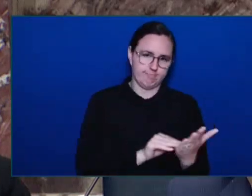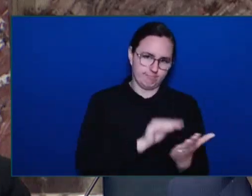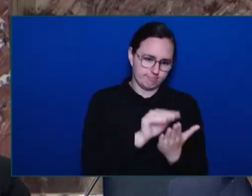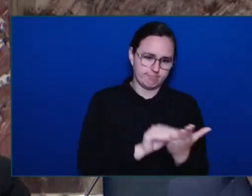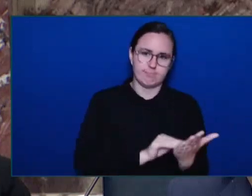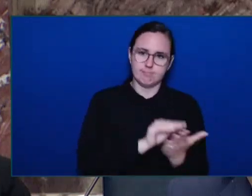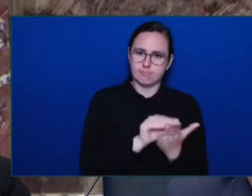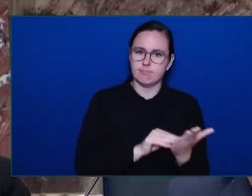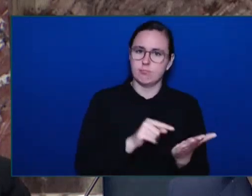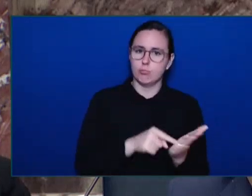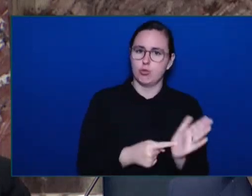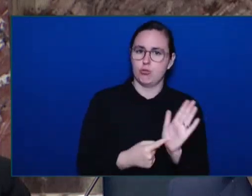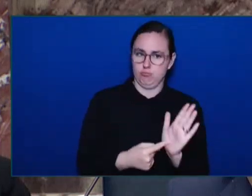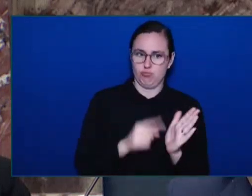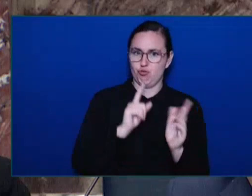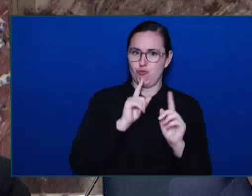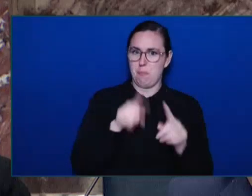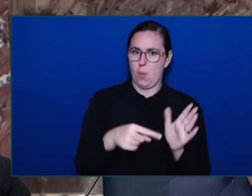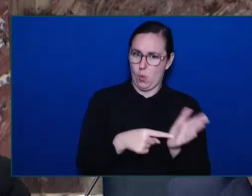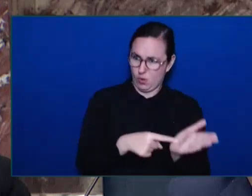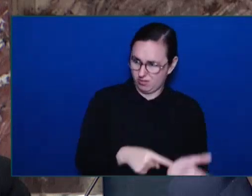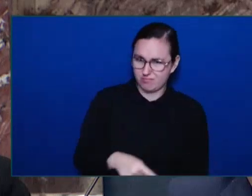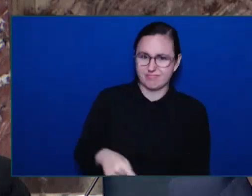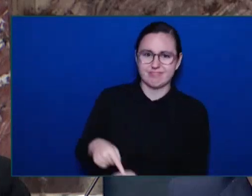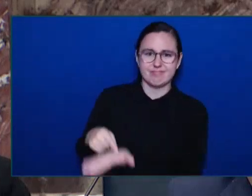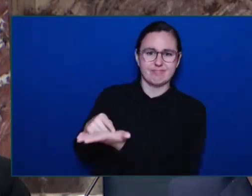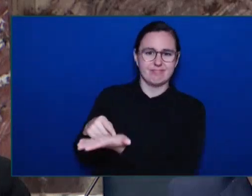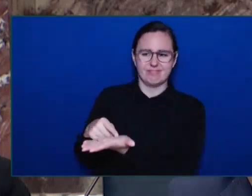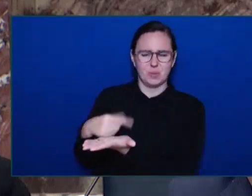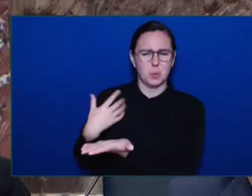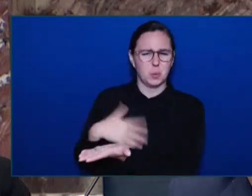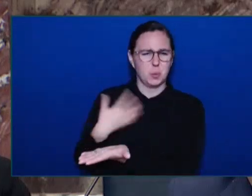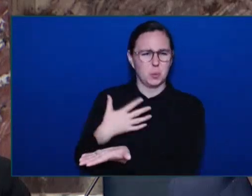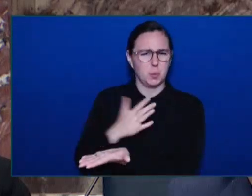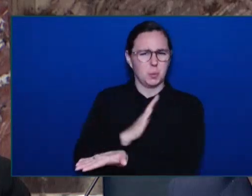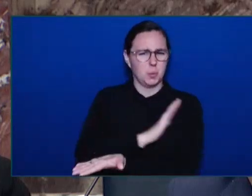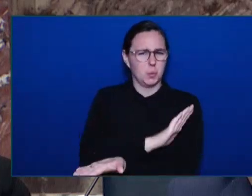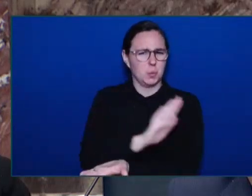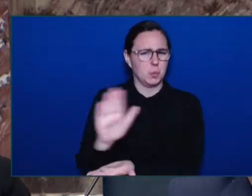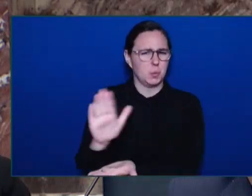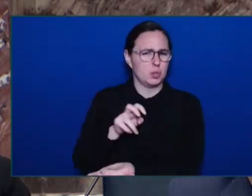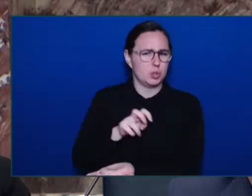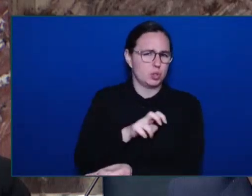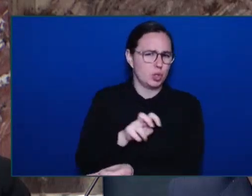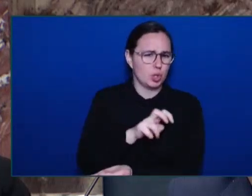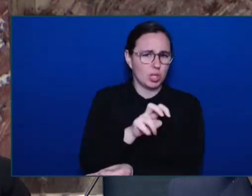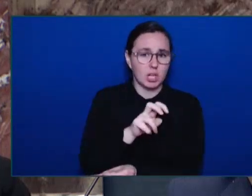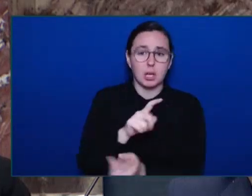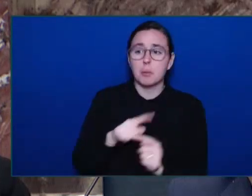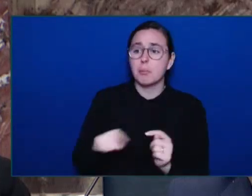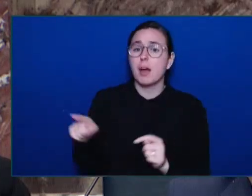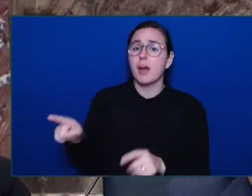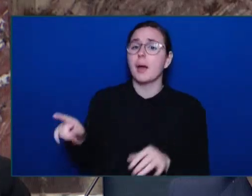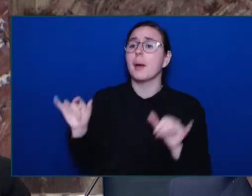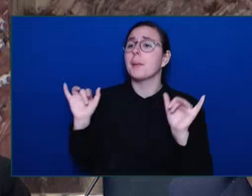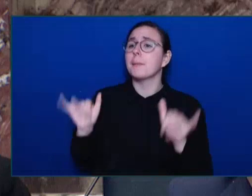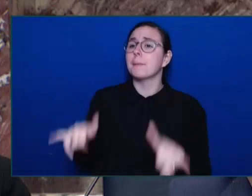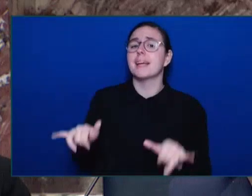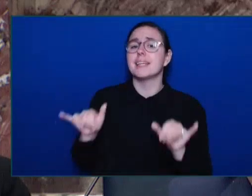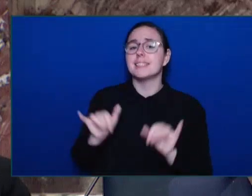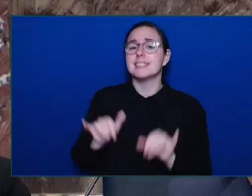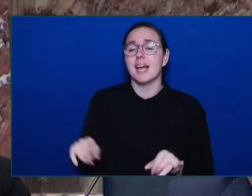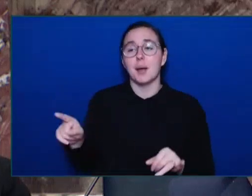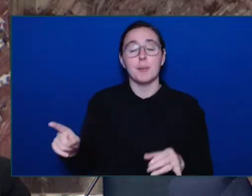this government says one thing, but fails to deliver outcomes. How could the